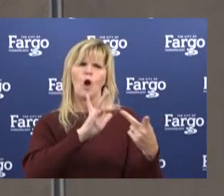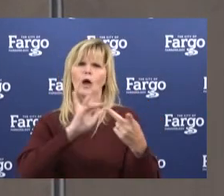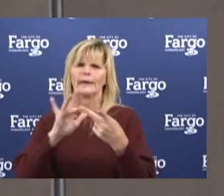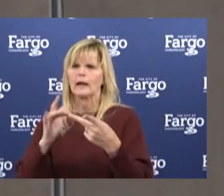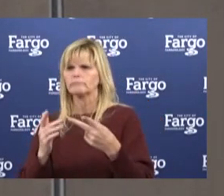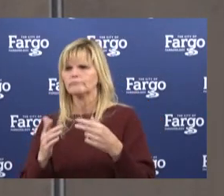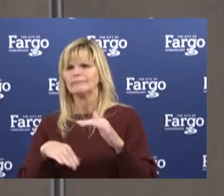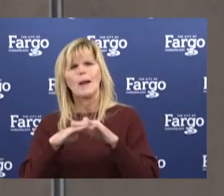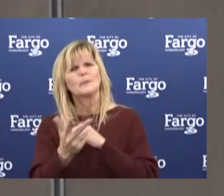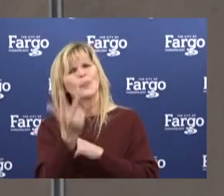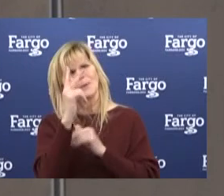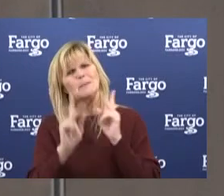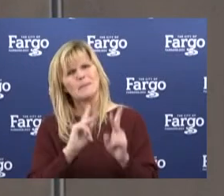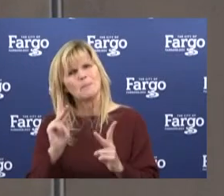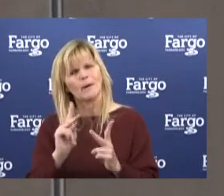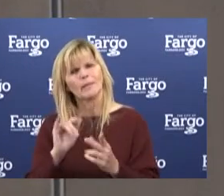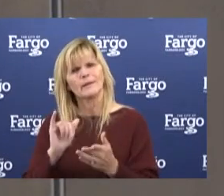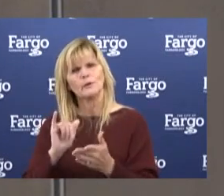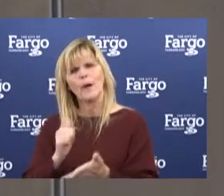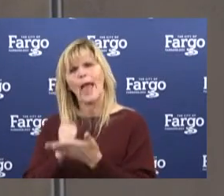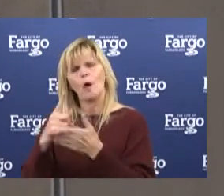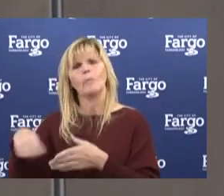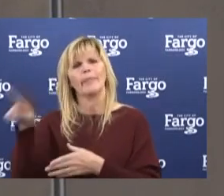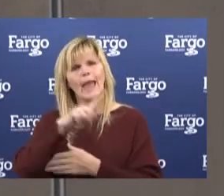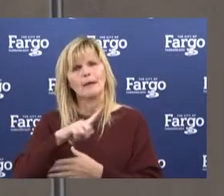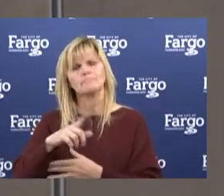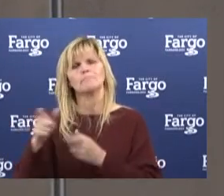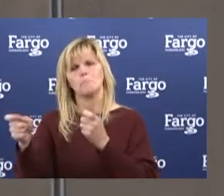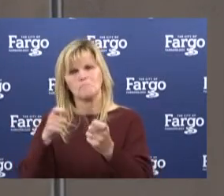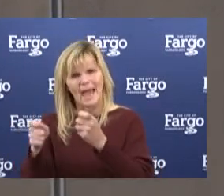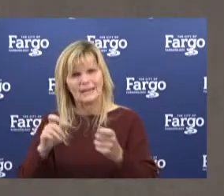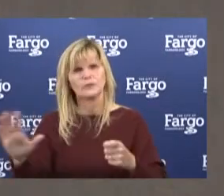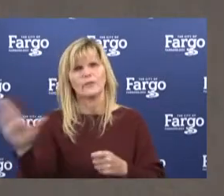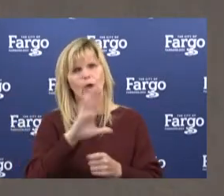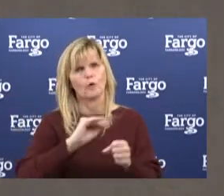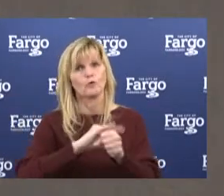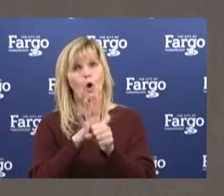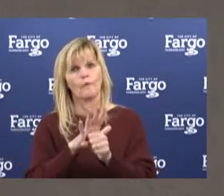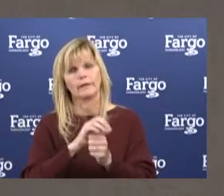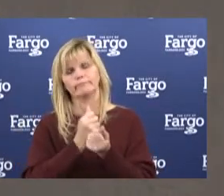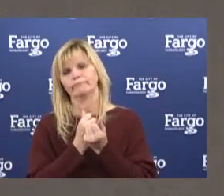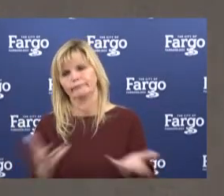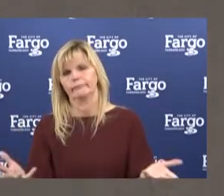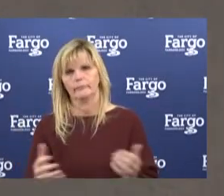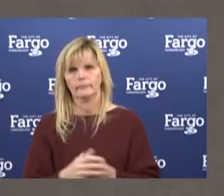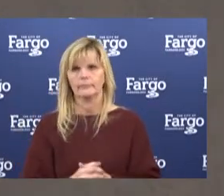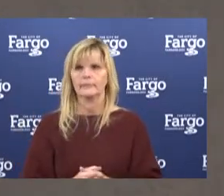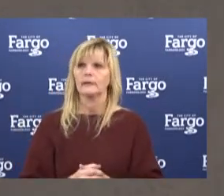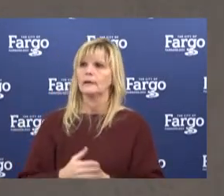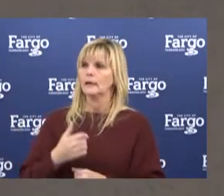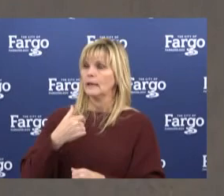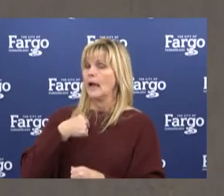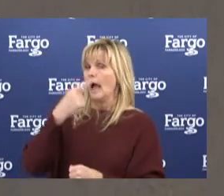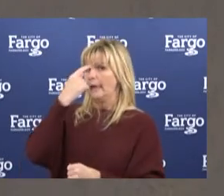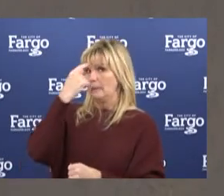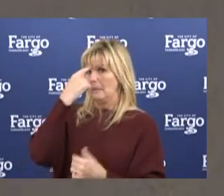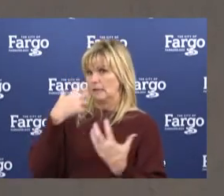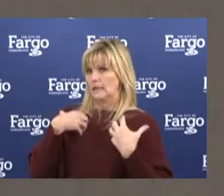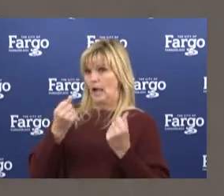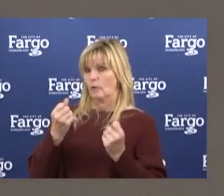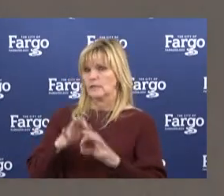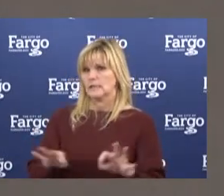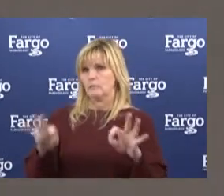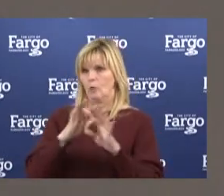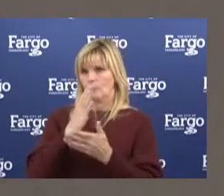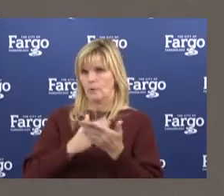that COVID fatigue. Thank you, Mr. Mayor. Thank you for addressing that. I think mental health is really a big part of what's going on.